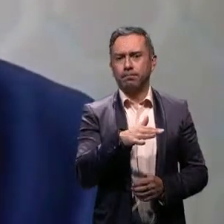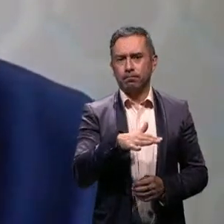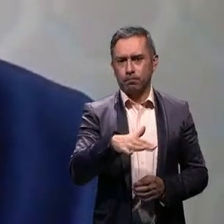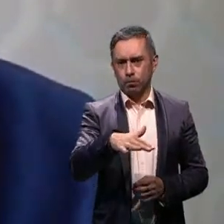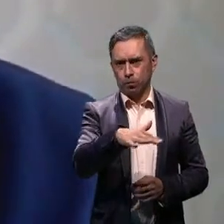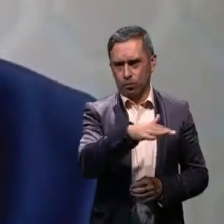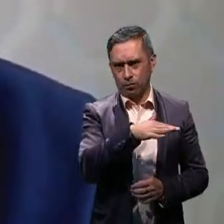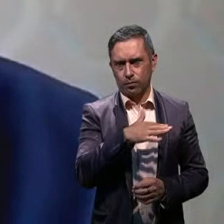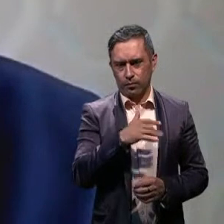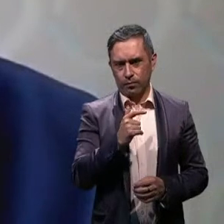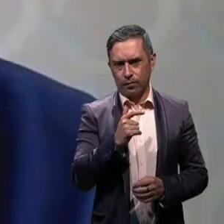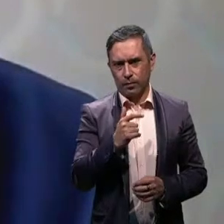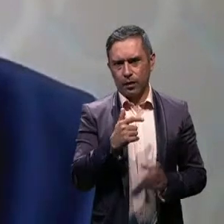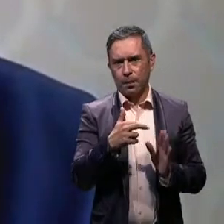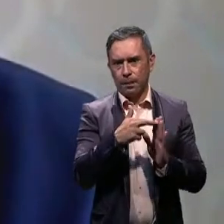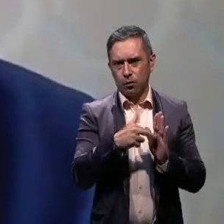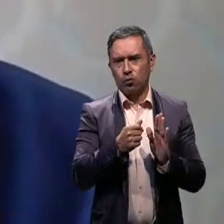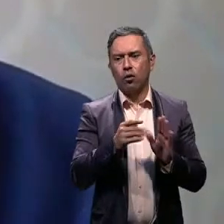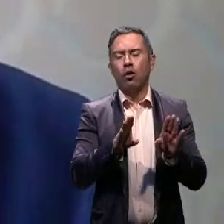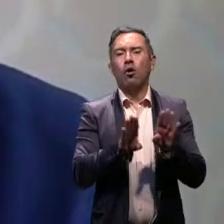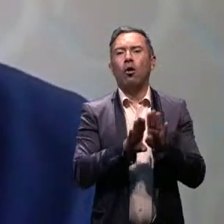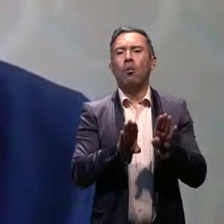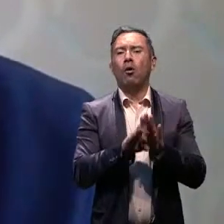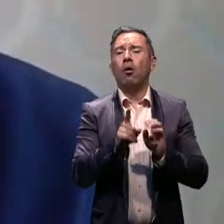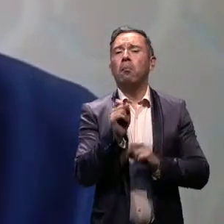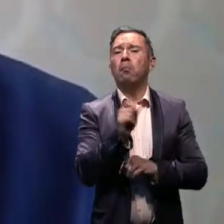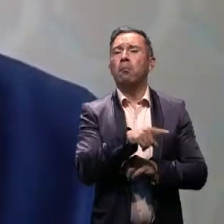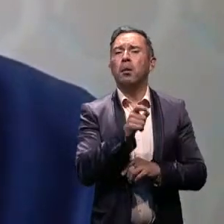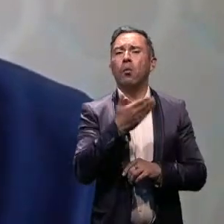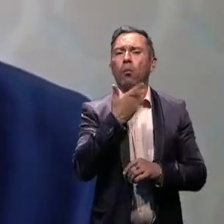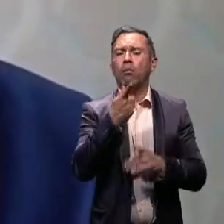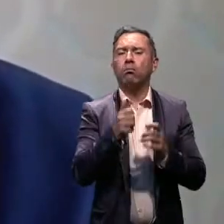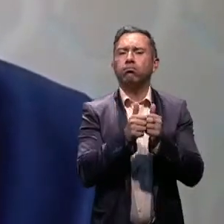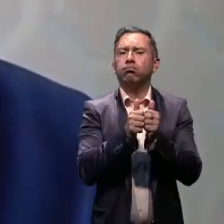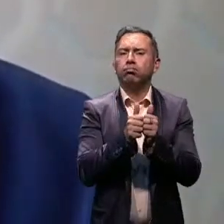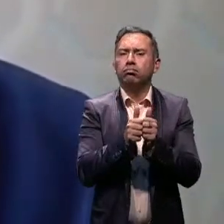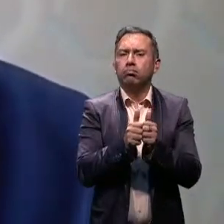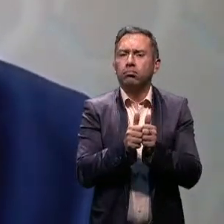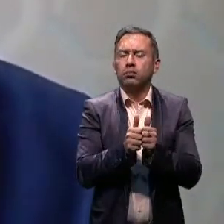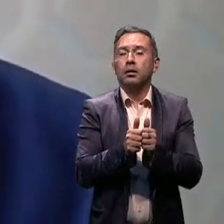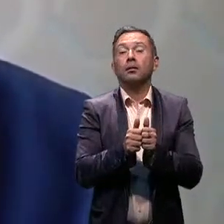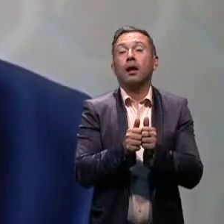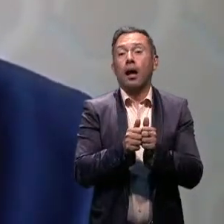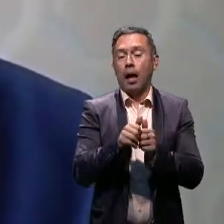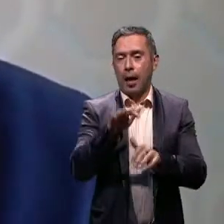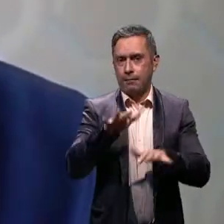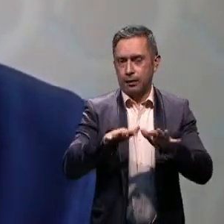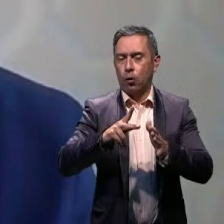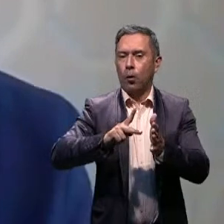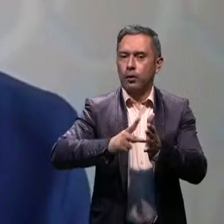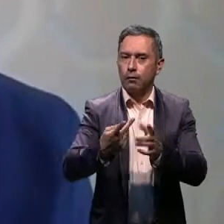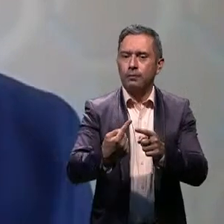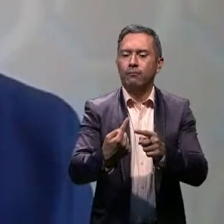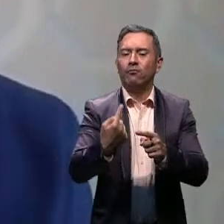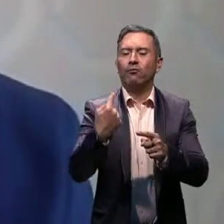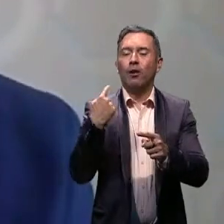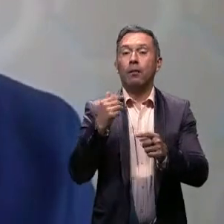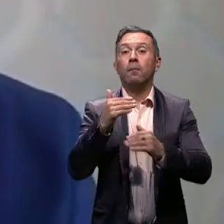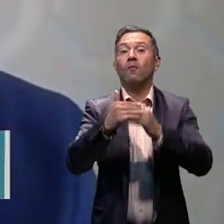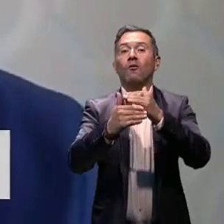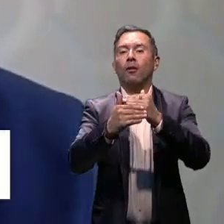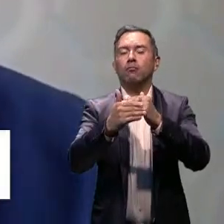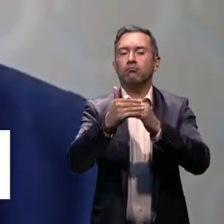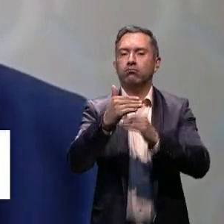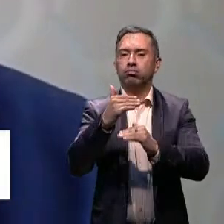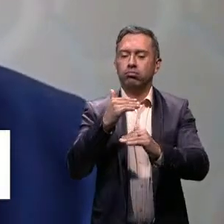denounces or complaints are under a framework of stagnation and even a backsliding, a